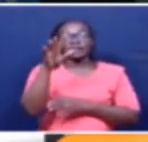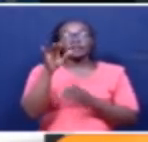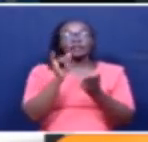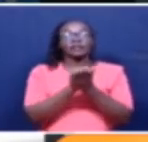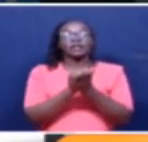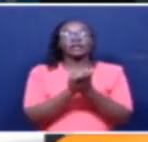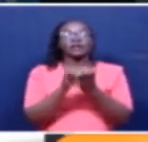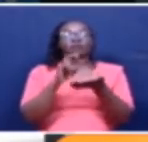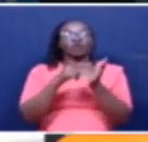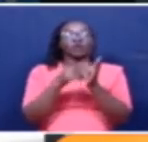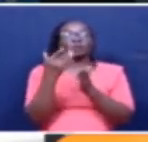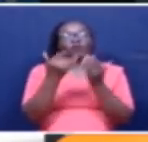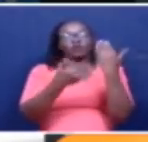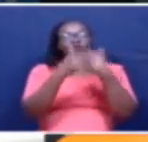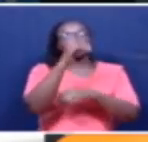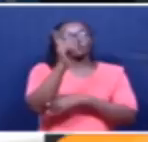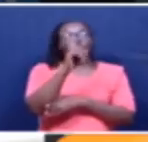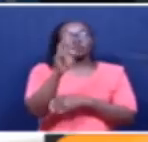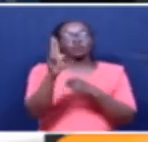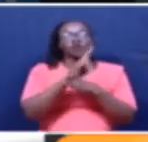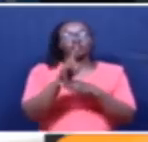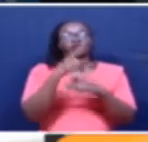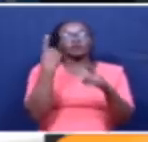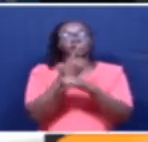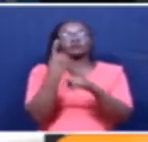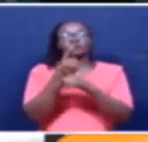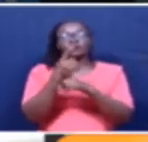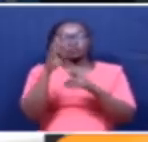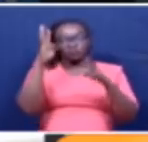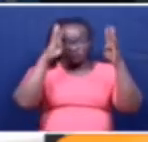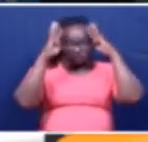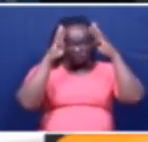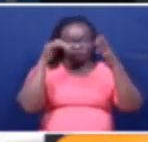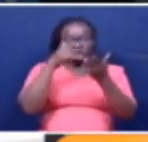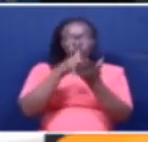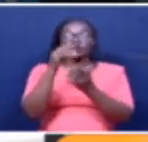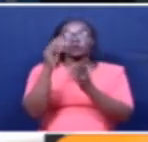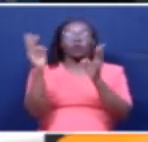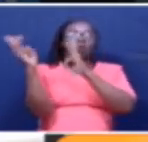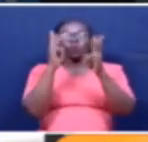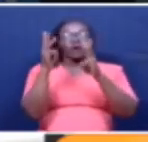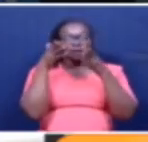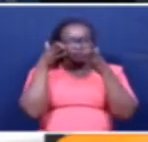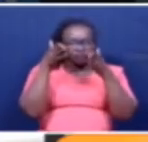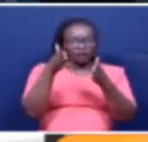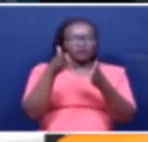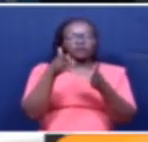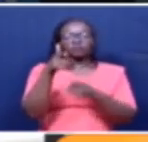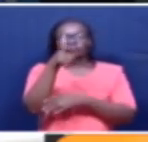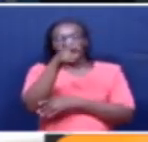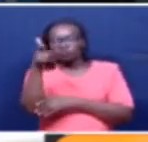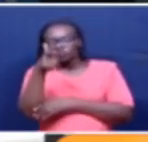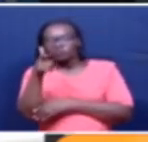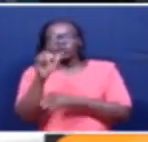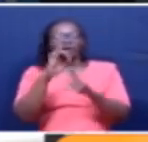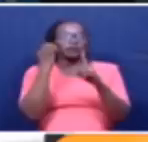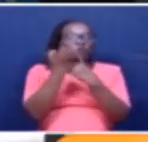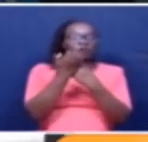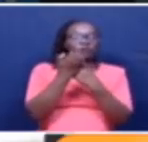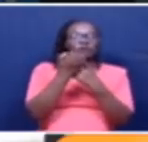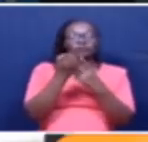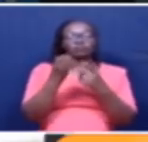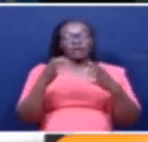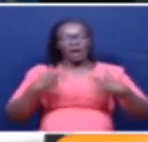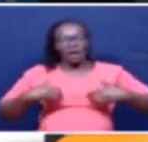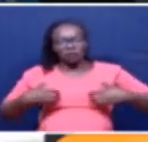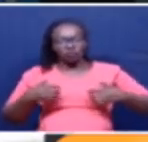by University of Nairobi, is being used for a number of initiatives, including weather forecasting, geo-mapping, environmental and animal observation, as